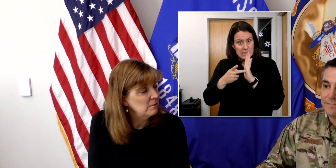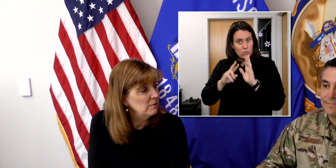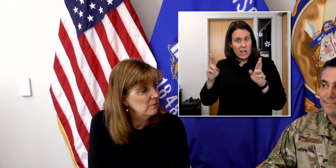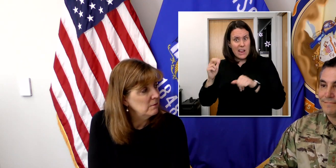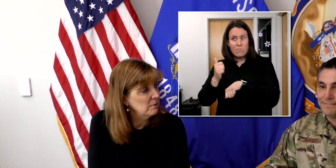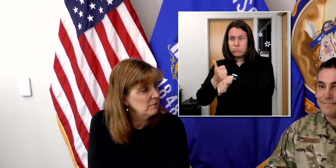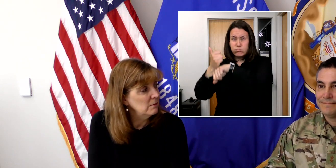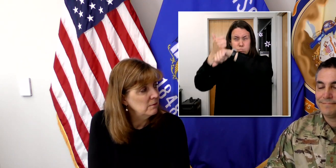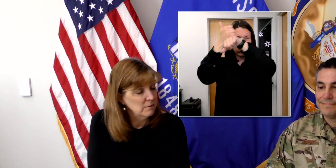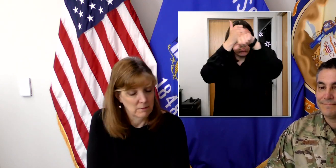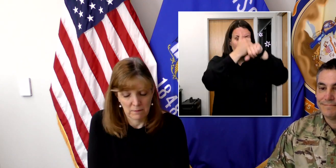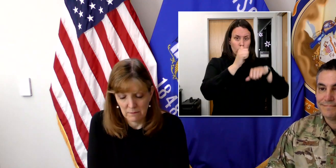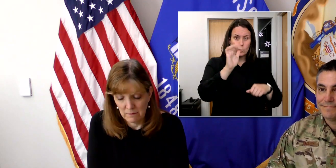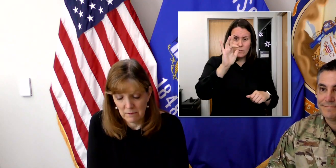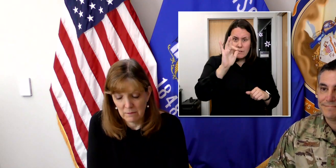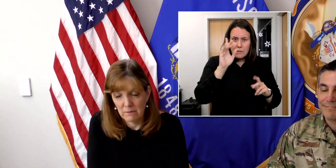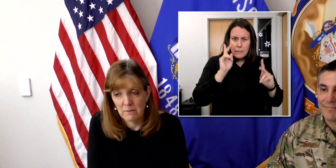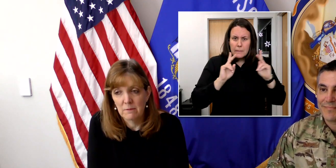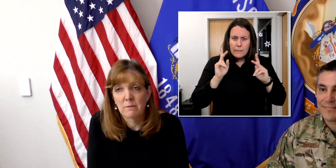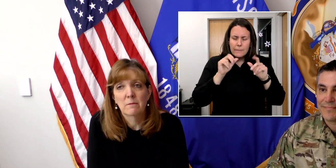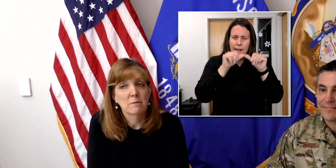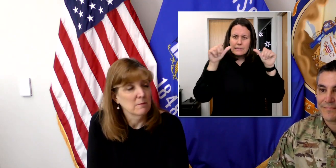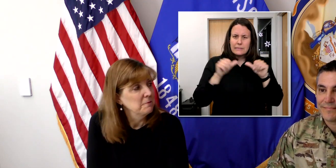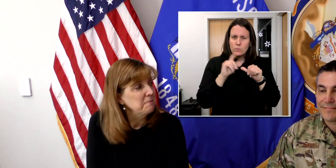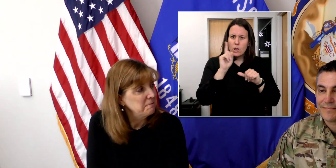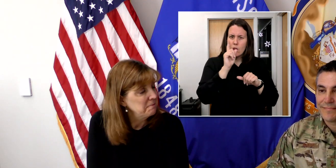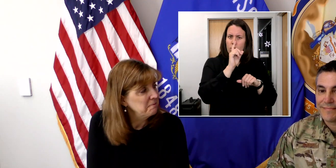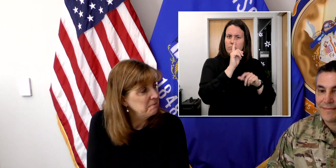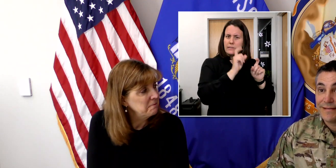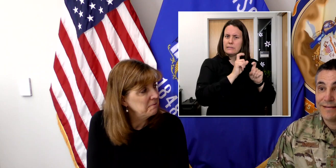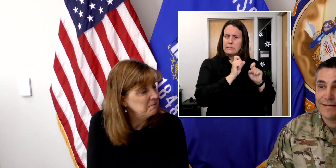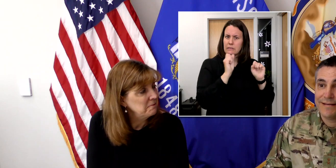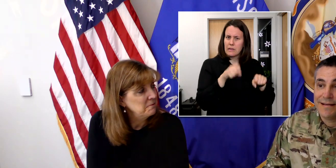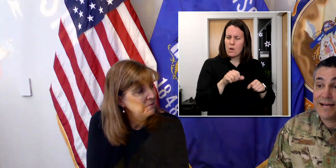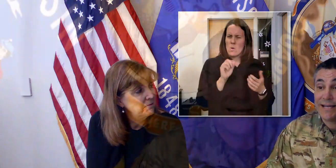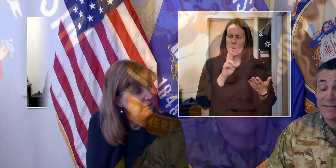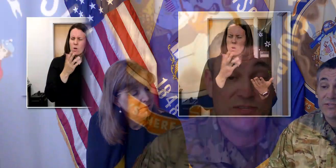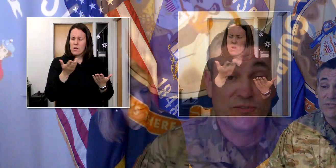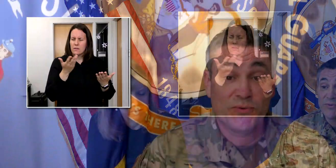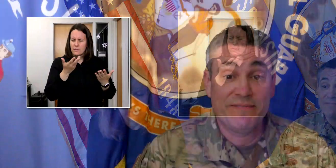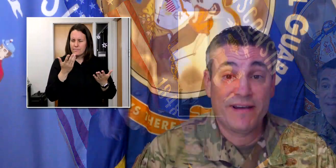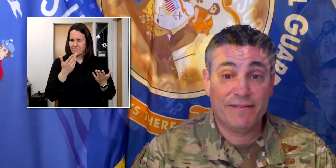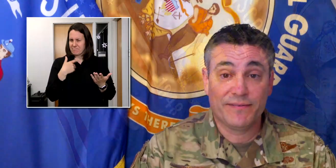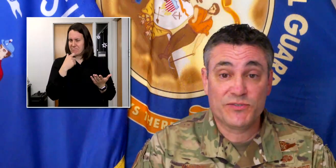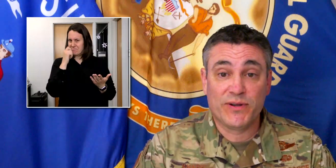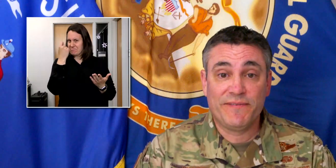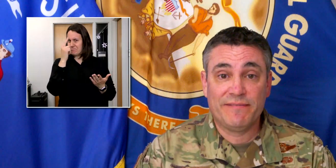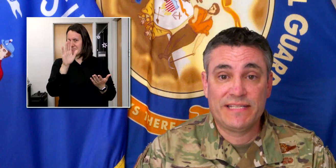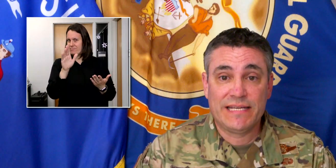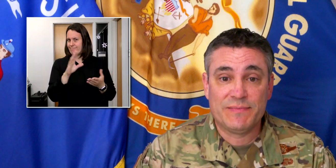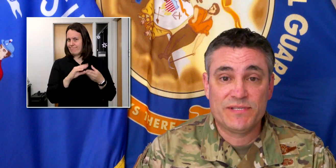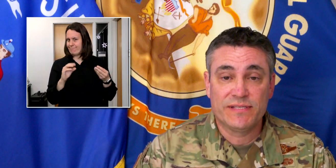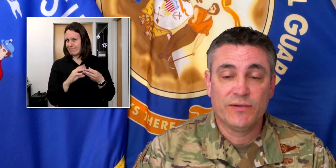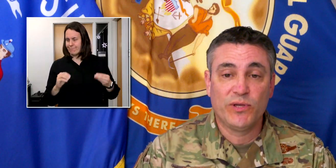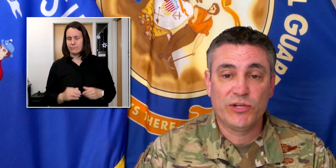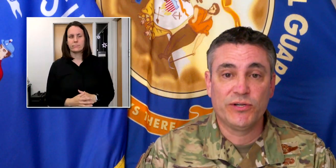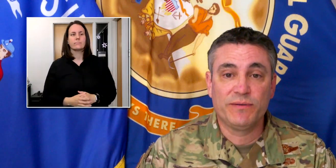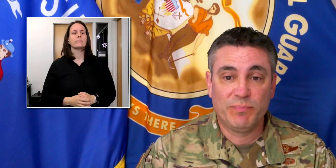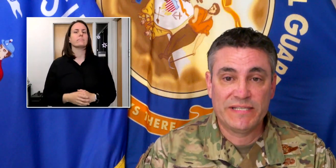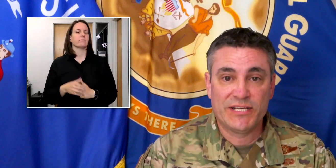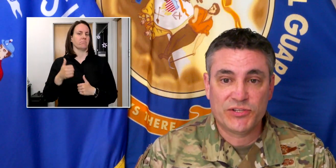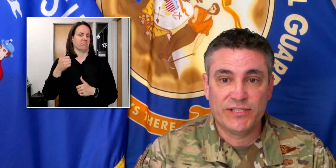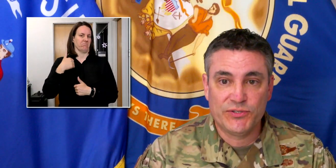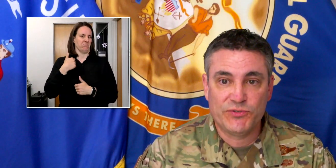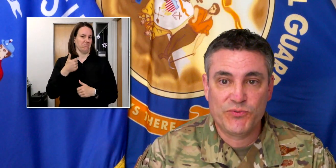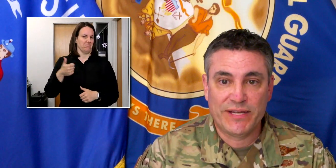testing locations and how many teams per testing location? Hi, so 25 teams. We